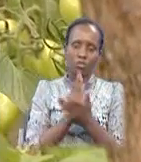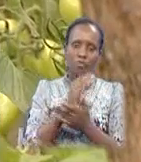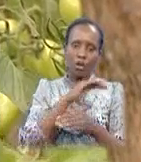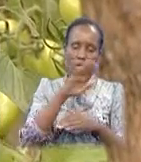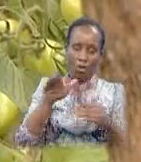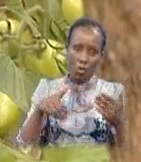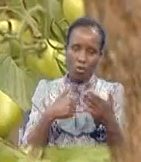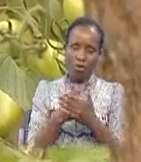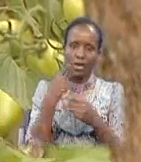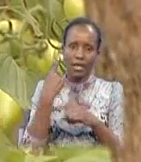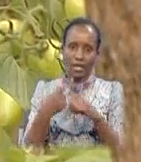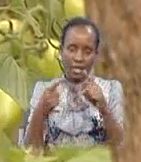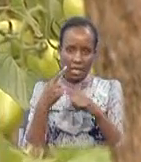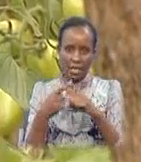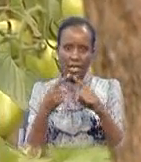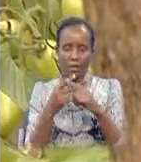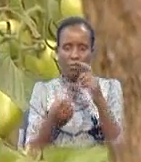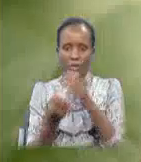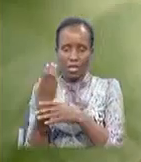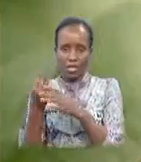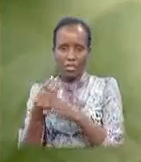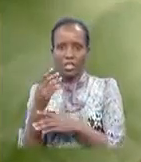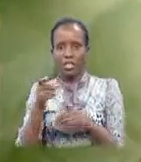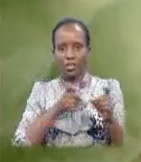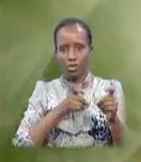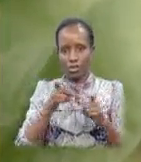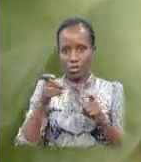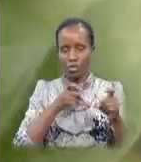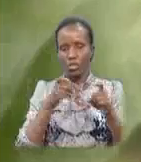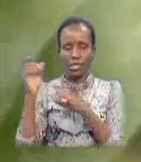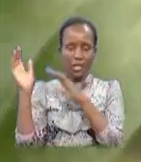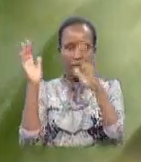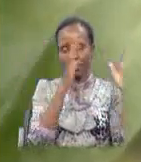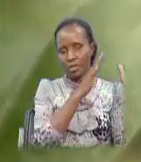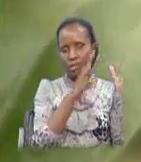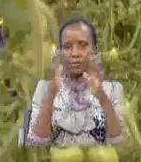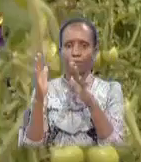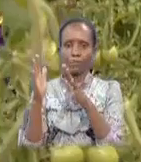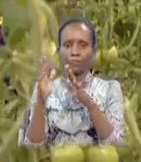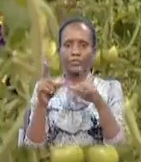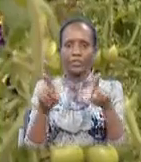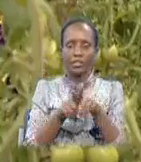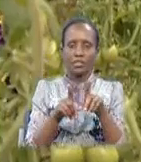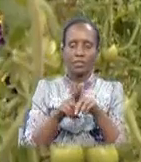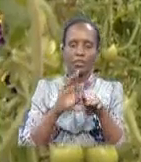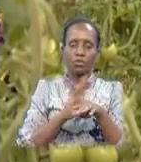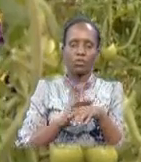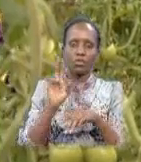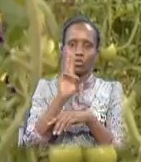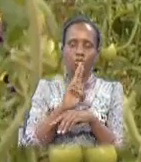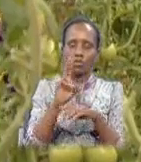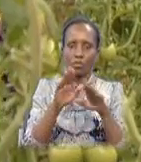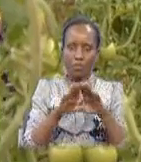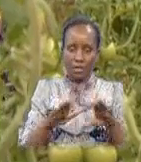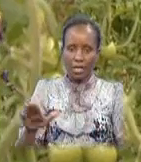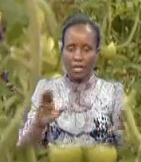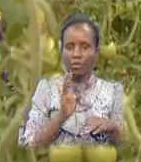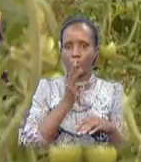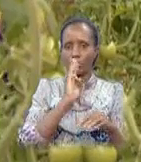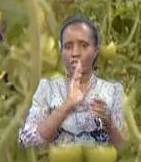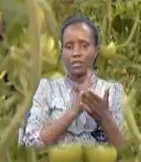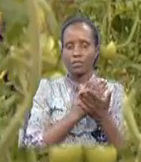all-year production in a controlled climate. Efficient utilization of land water, that is